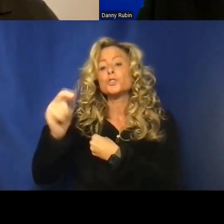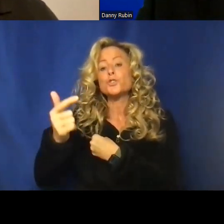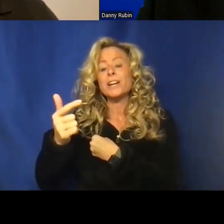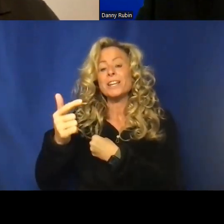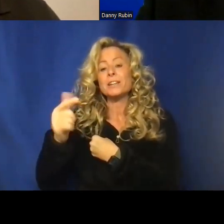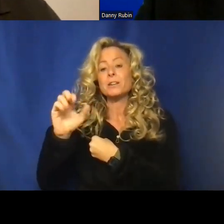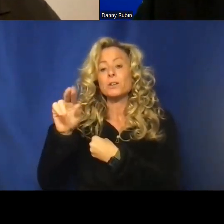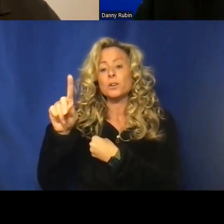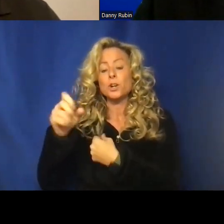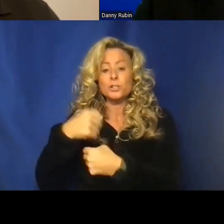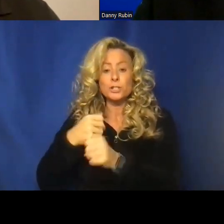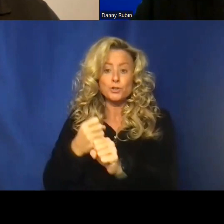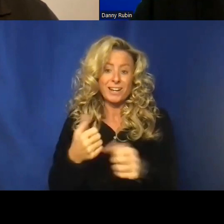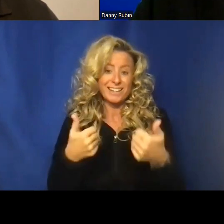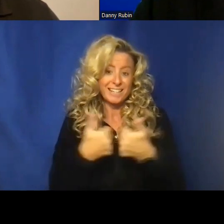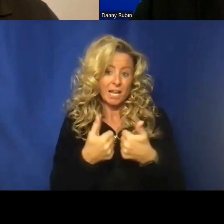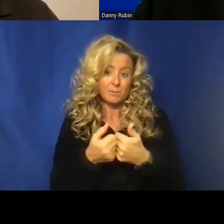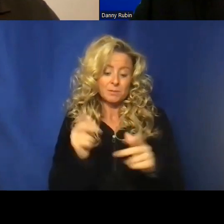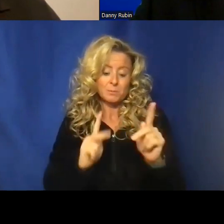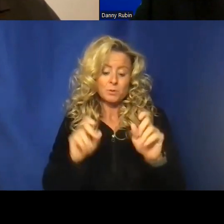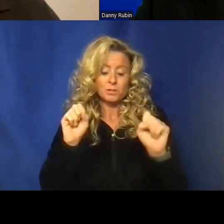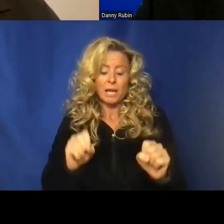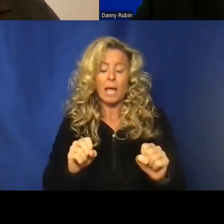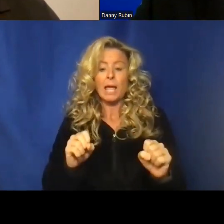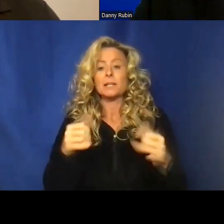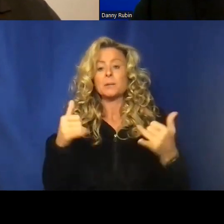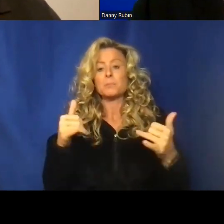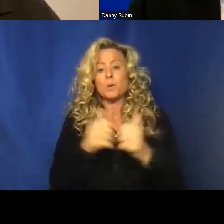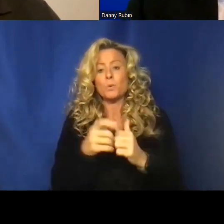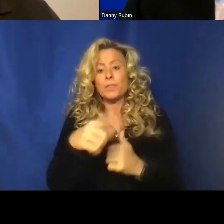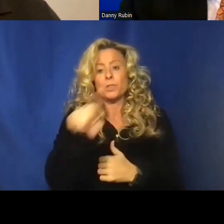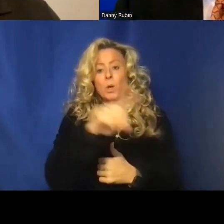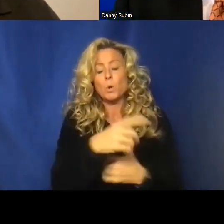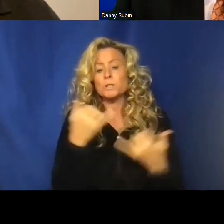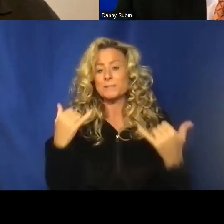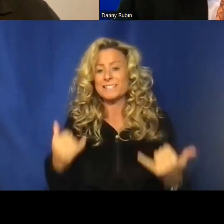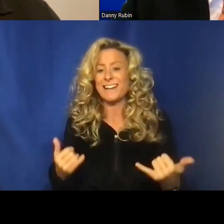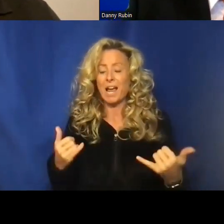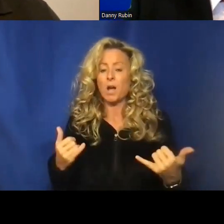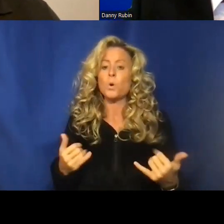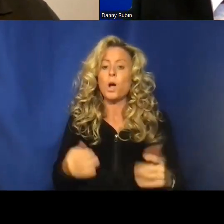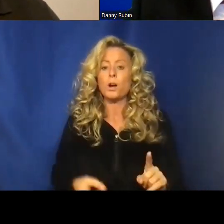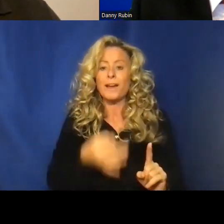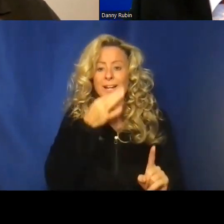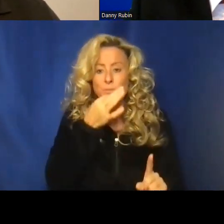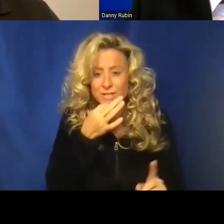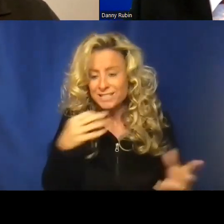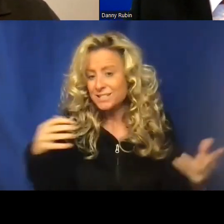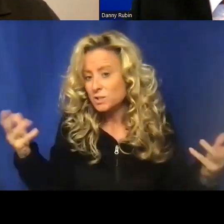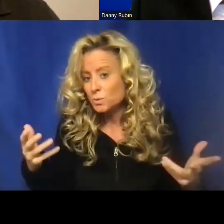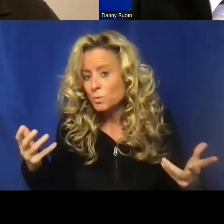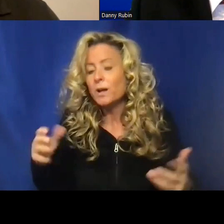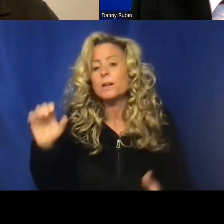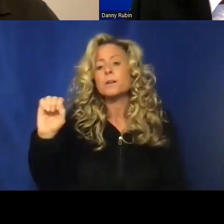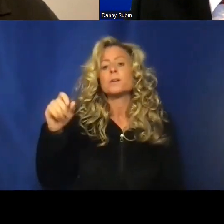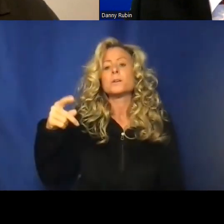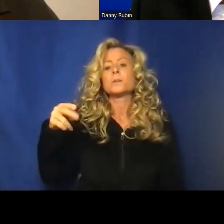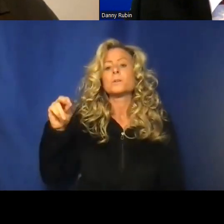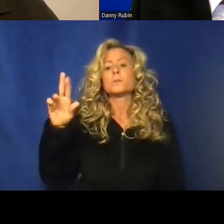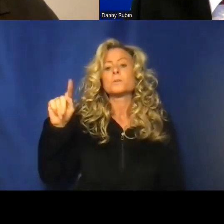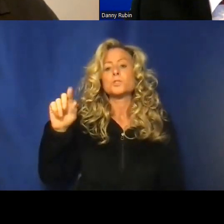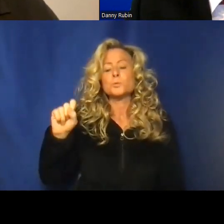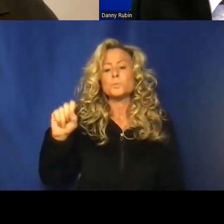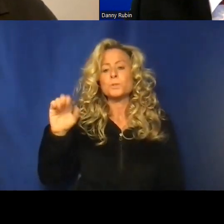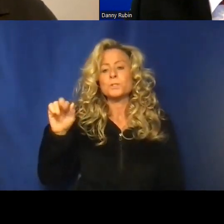we create games that people can play with those cards. And our expertise right now is sports cards. So we sell